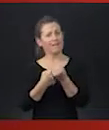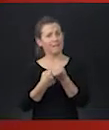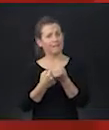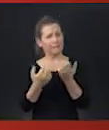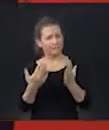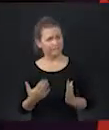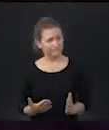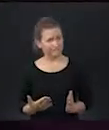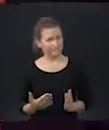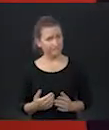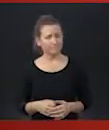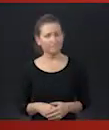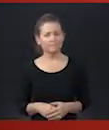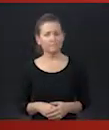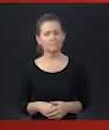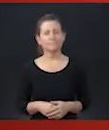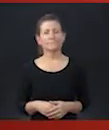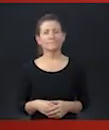Abraham.